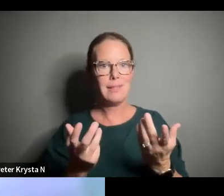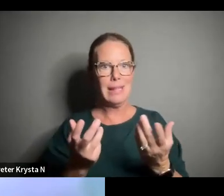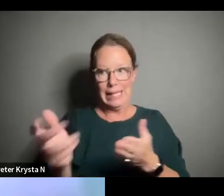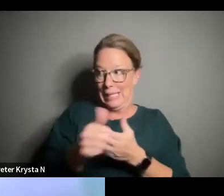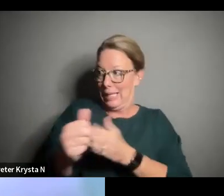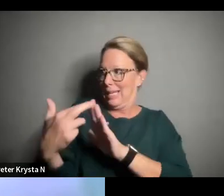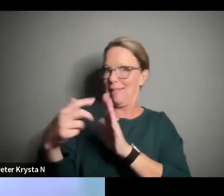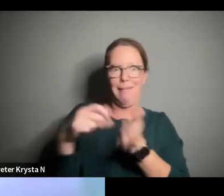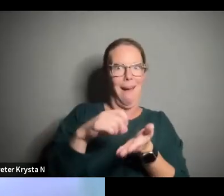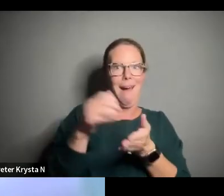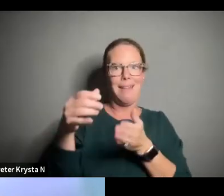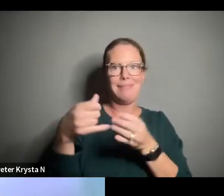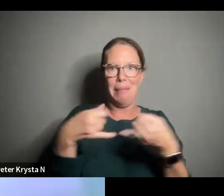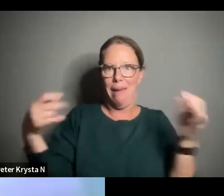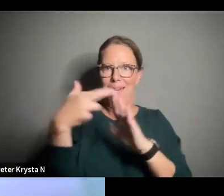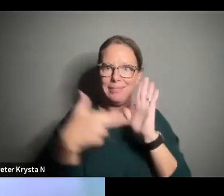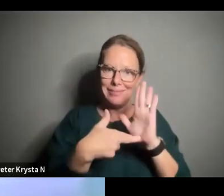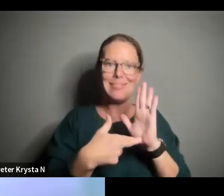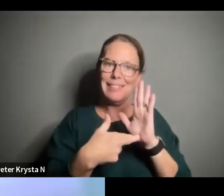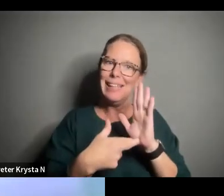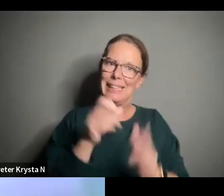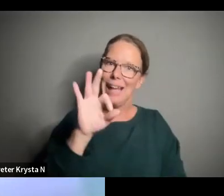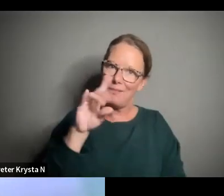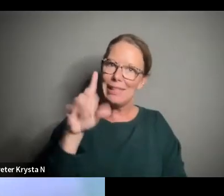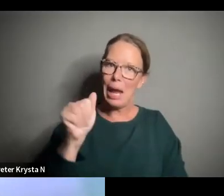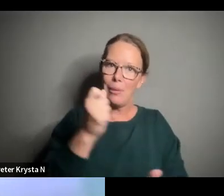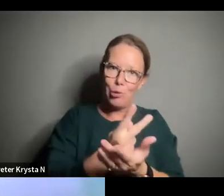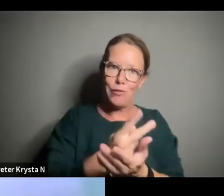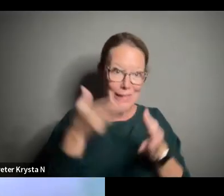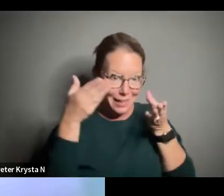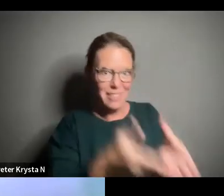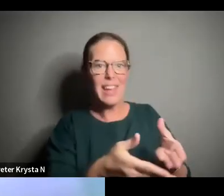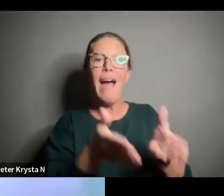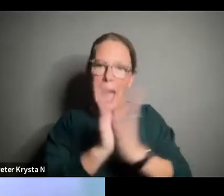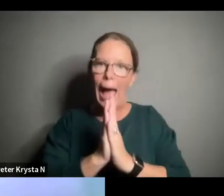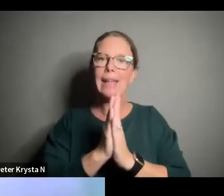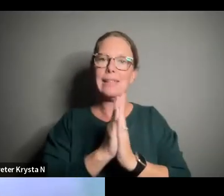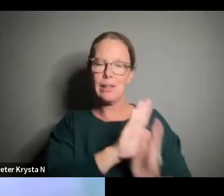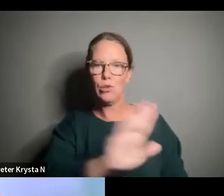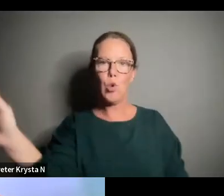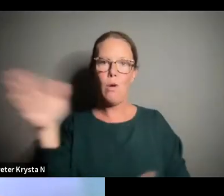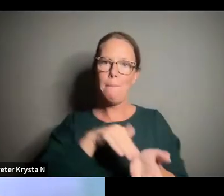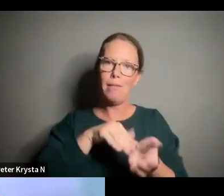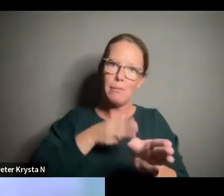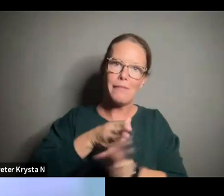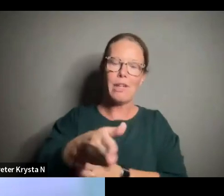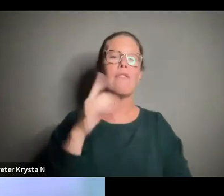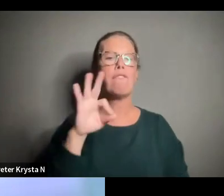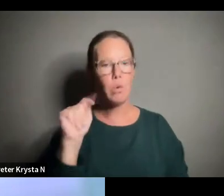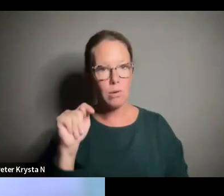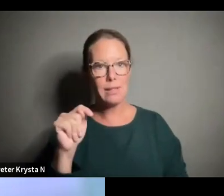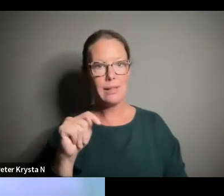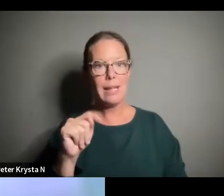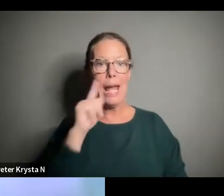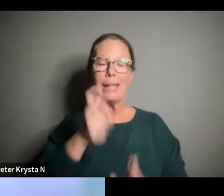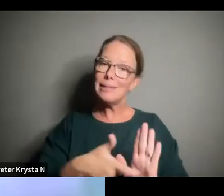guidelines, American College of Surgeons, it's FDA approved, it's available. Ask your people for it, and demand to get the care